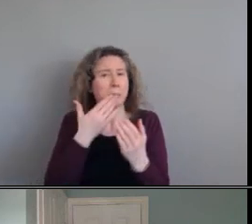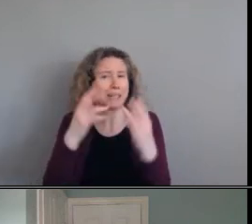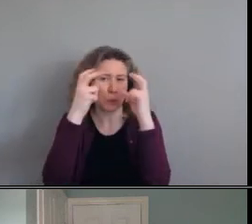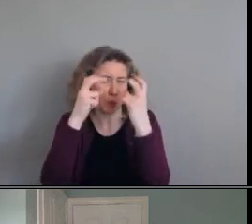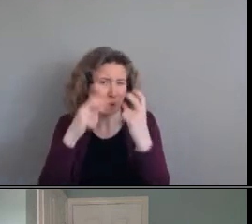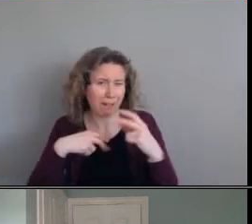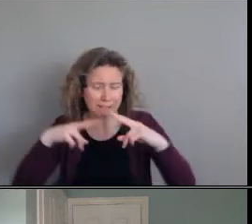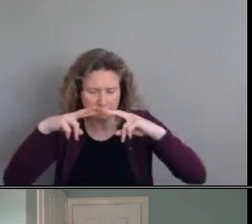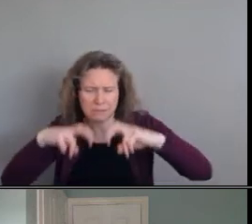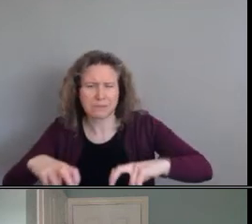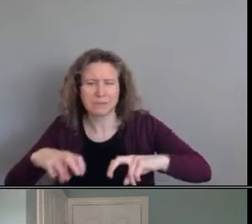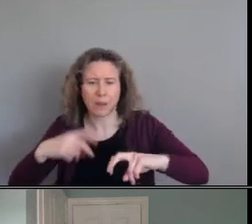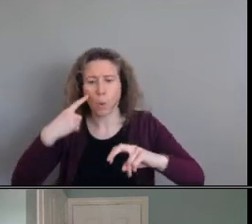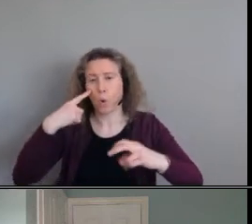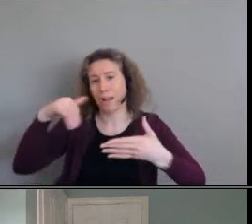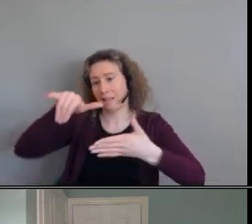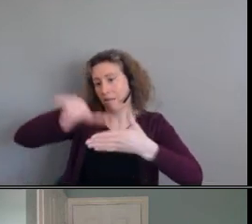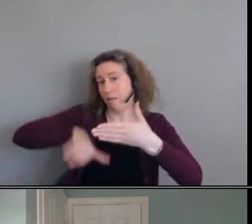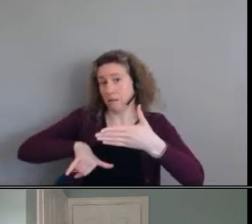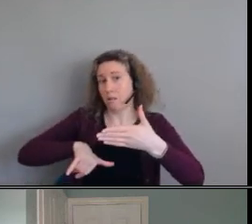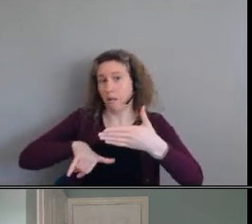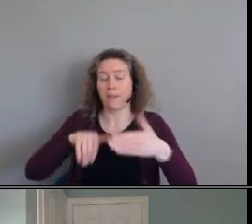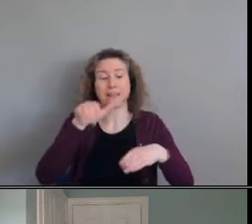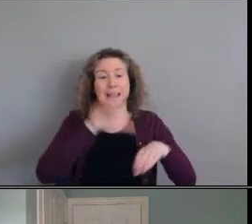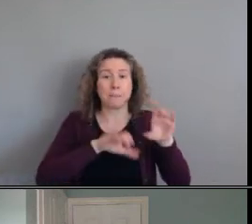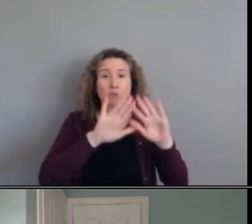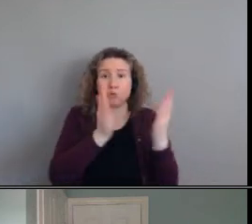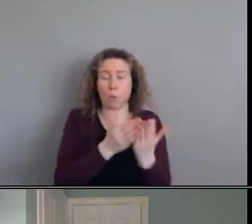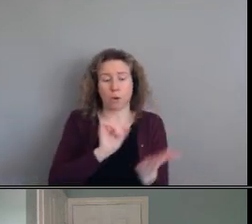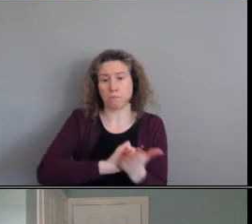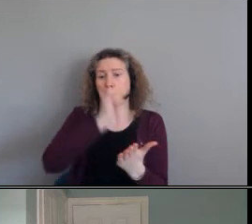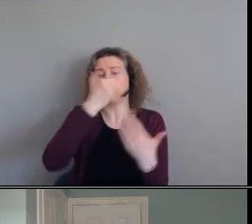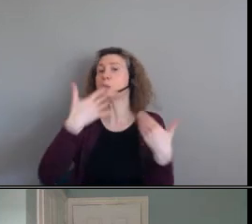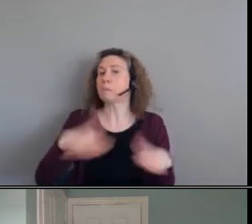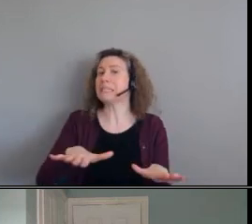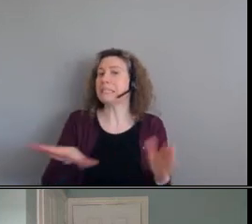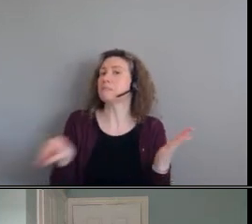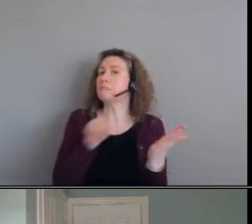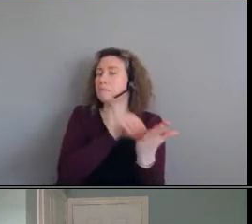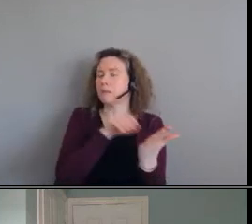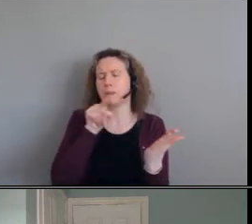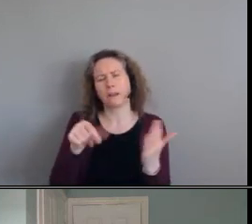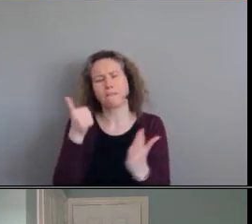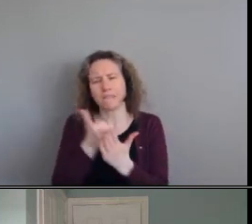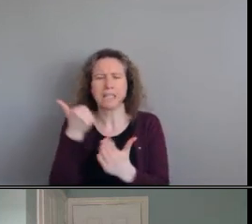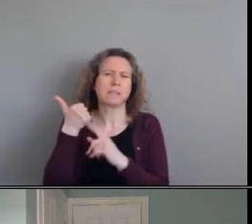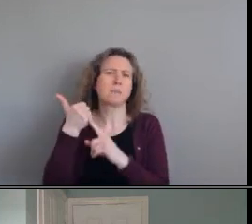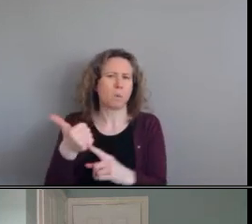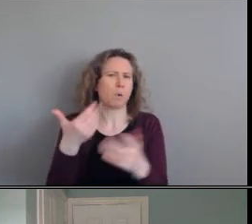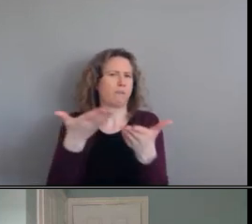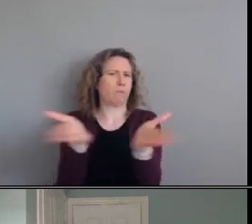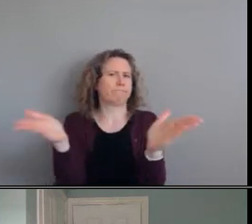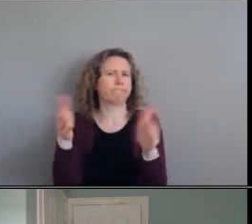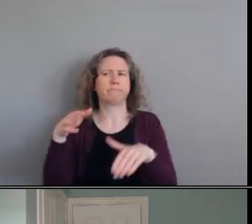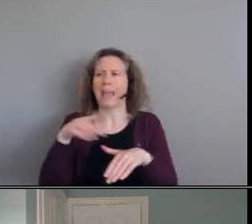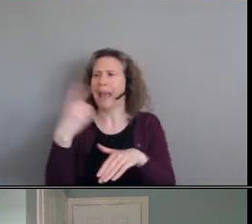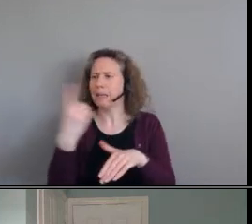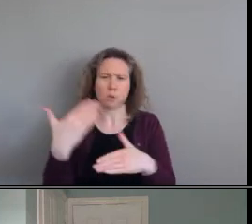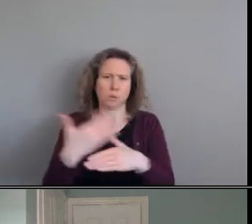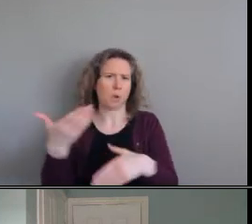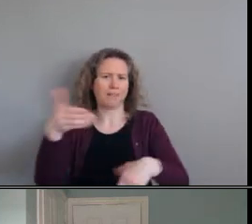look at the article that Chemistry World did about all of the many things they've achieved recently. There are fantastic support there for everybody in the chemical sciences, so